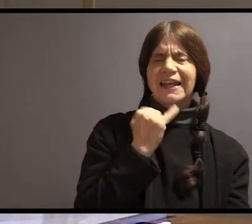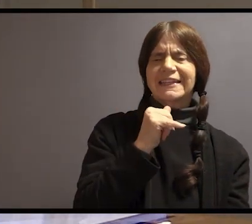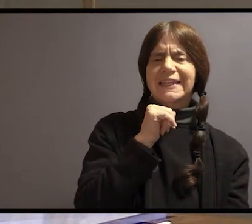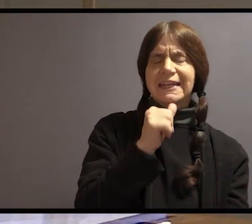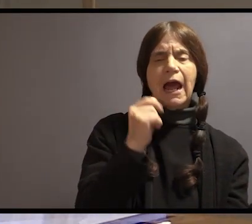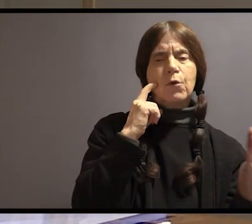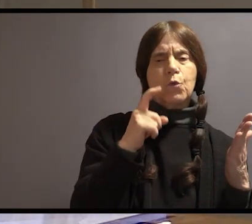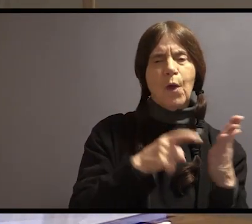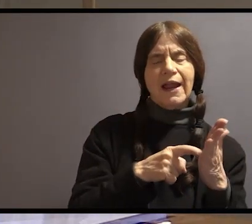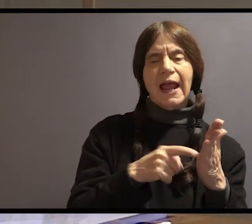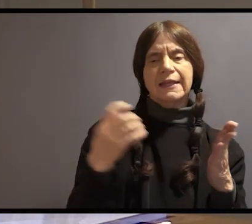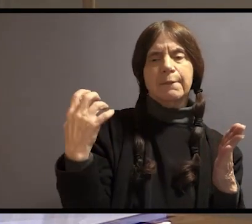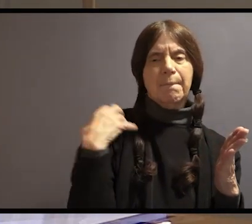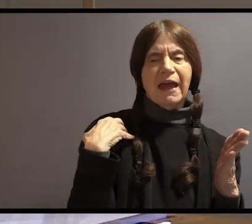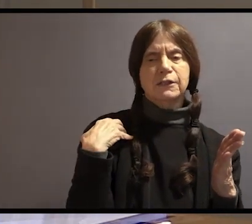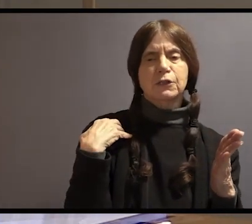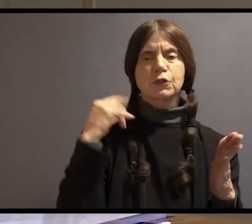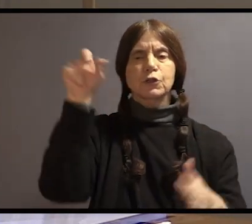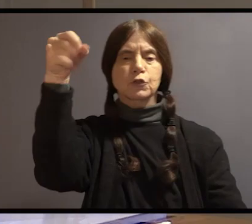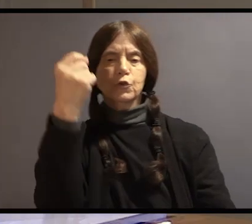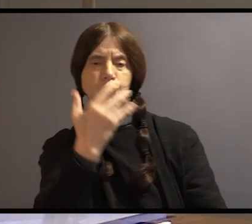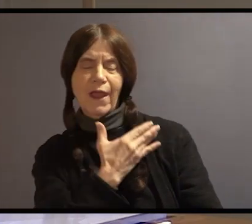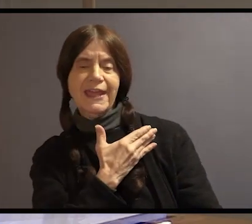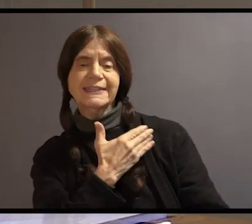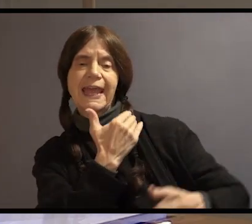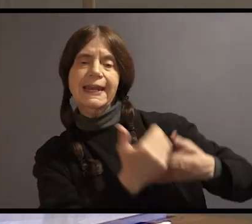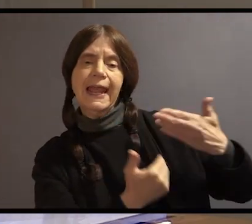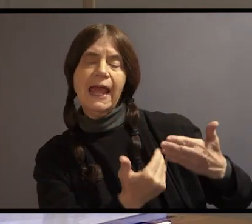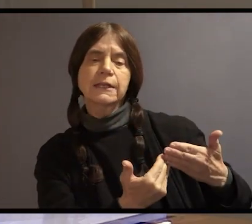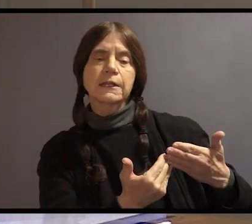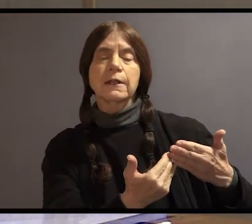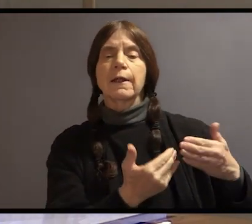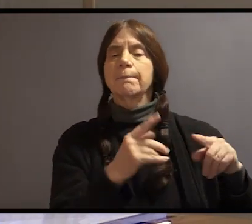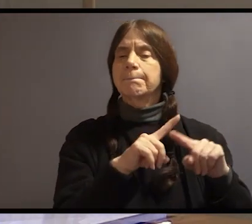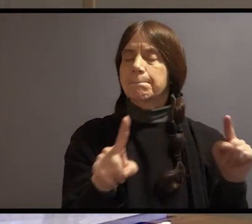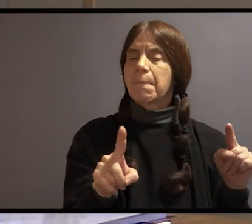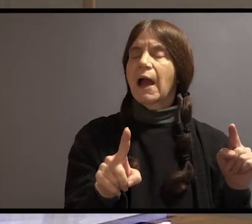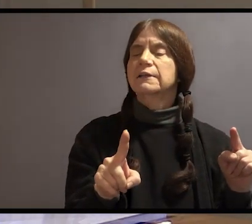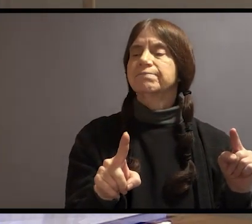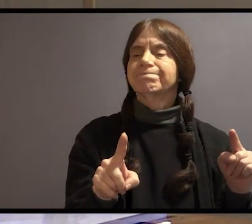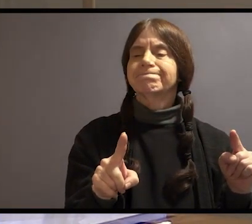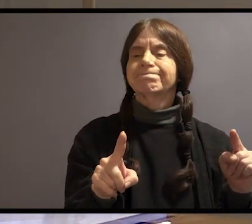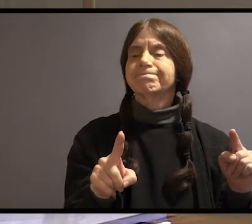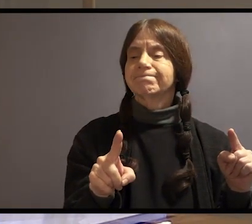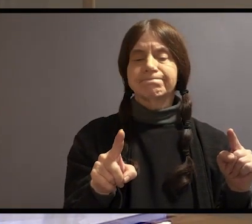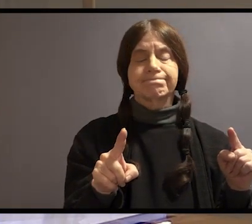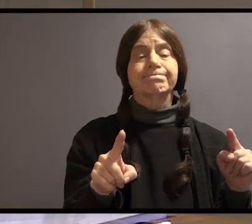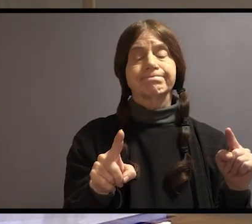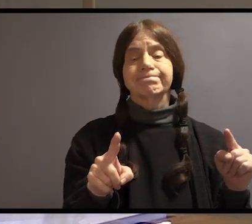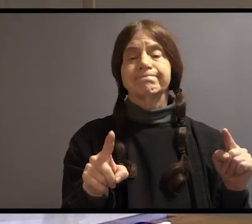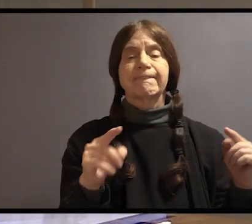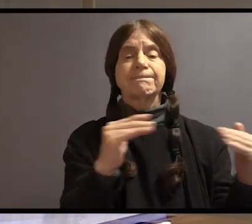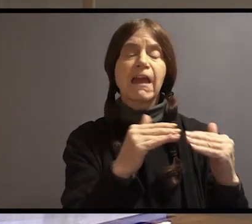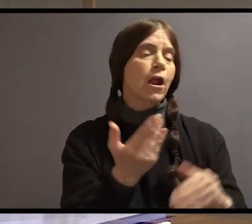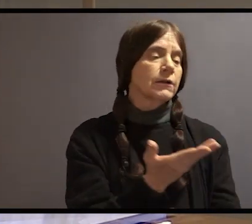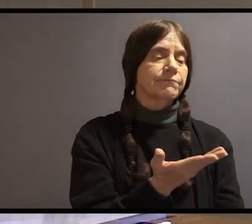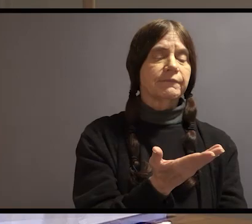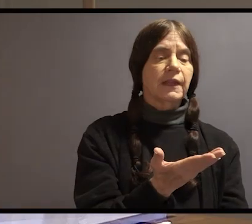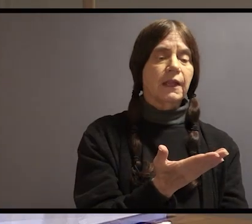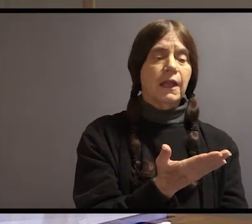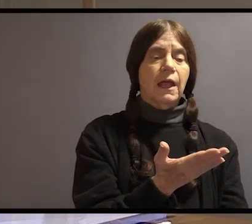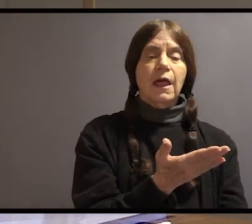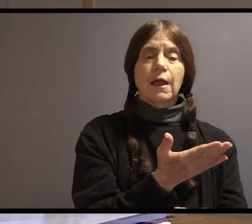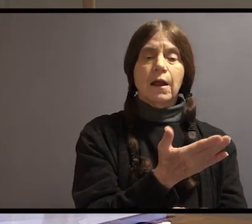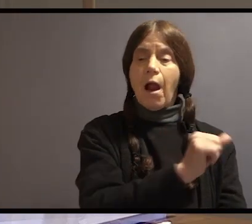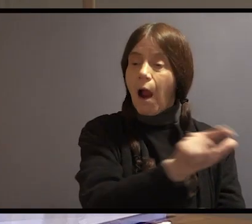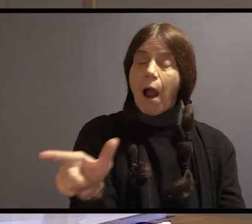master, but in terms of fairness. They forgot how they didn't have a job at all that morning